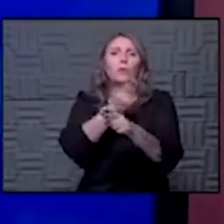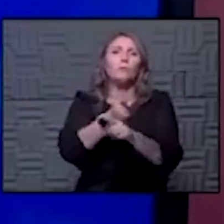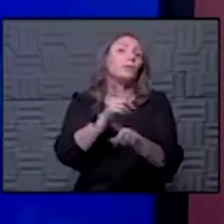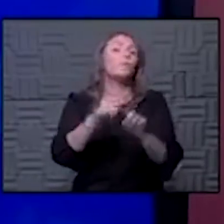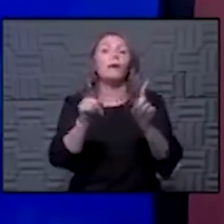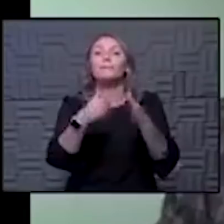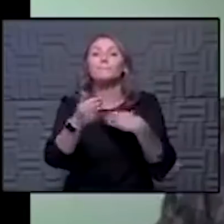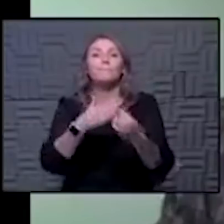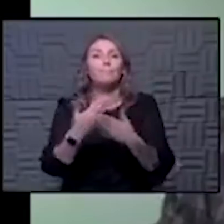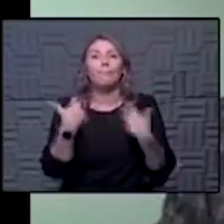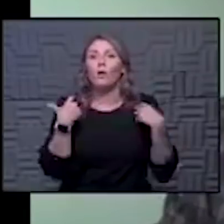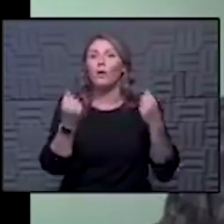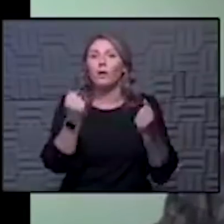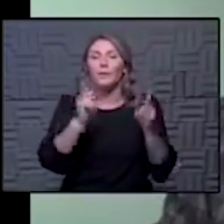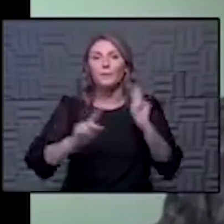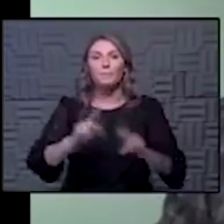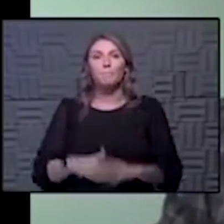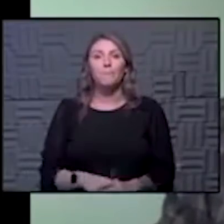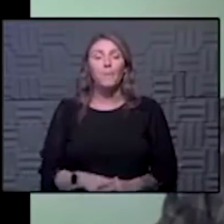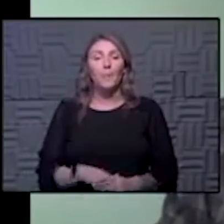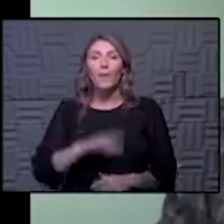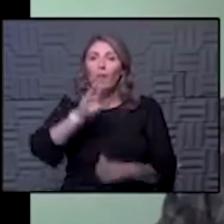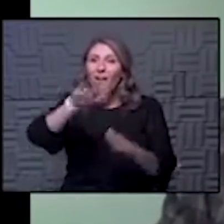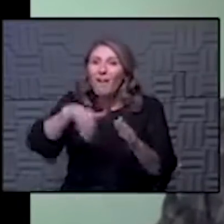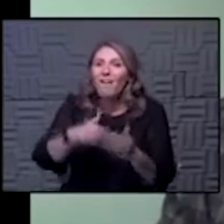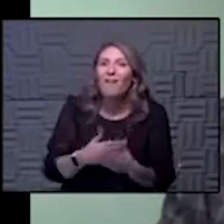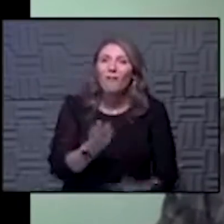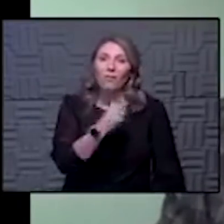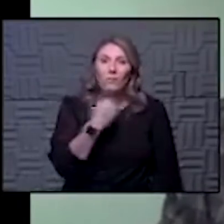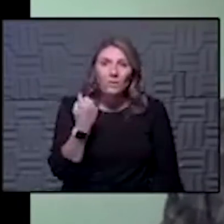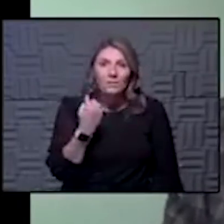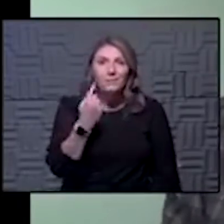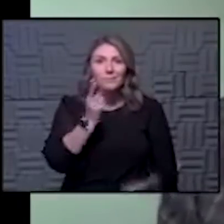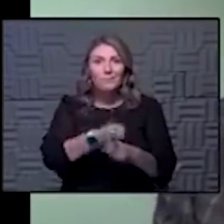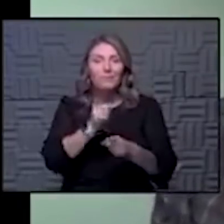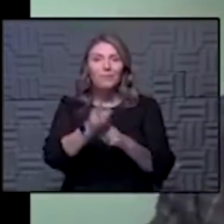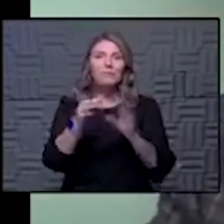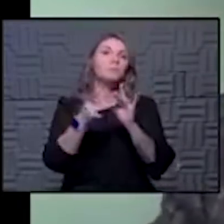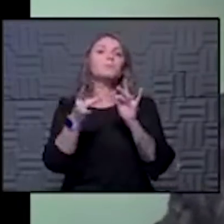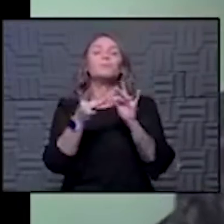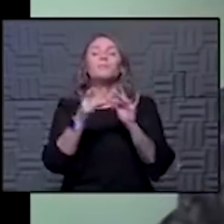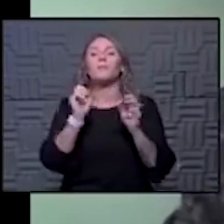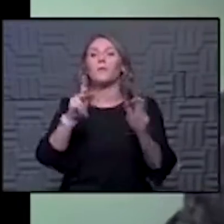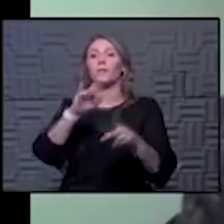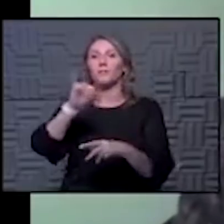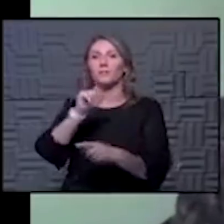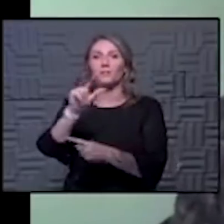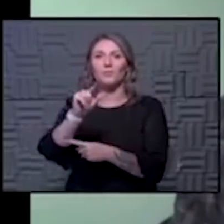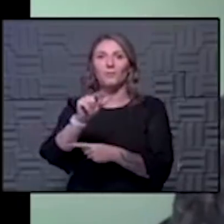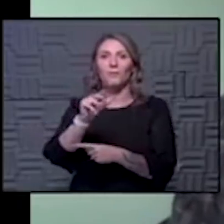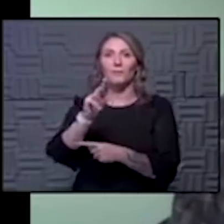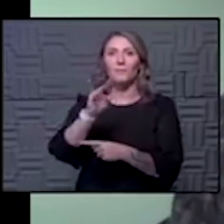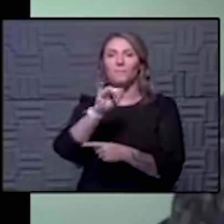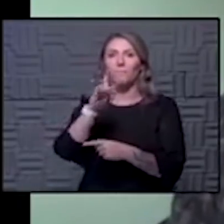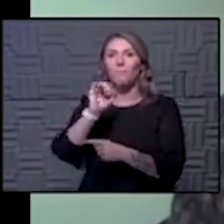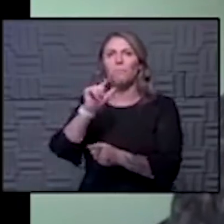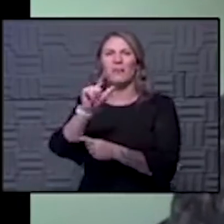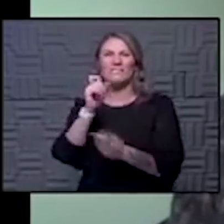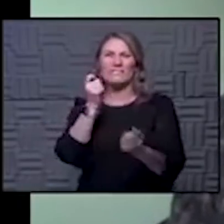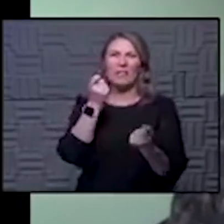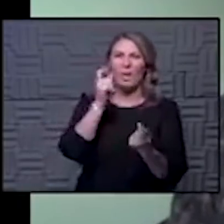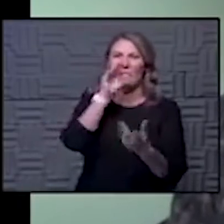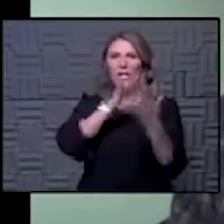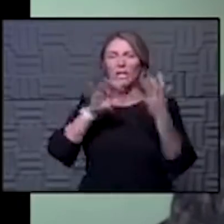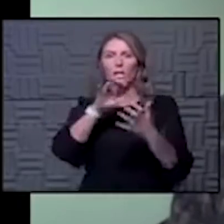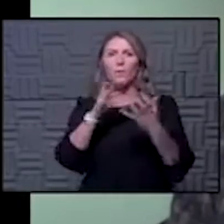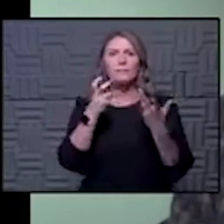people. Yeah, we are all at risk, and that's the message, right? We are all at risk. Okay, Jill, next question. Michael is a little bit confused and wants